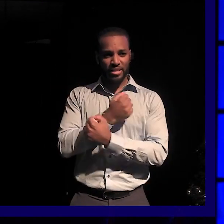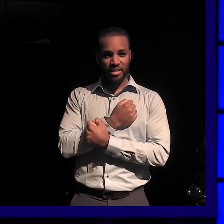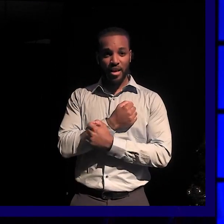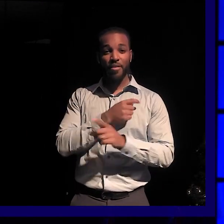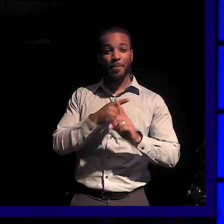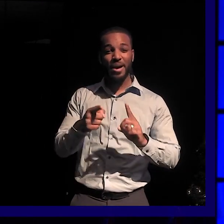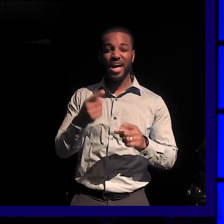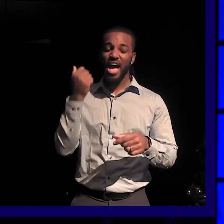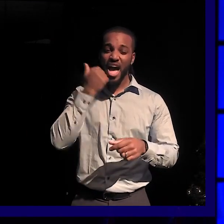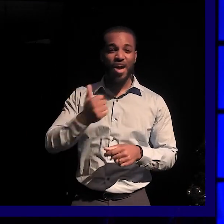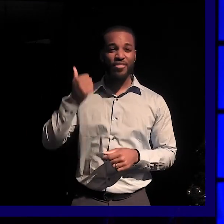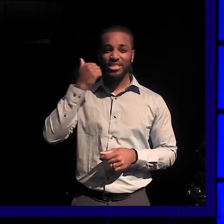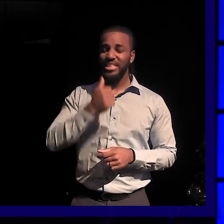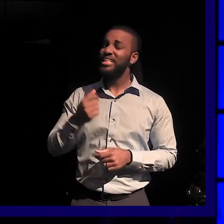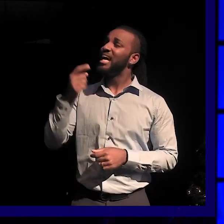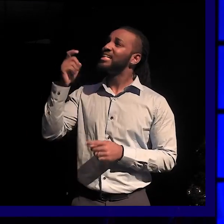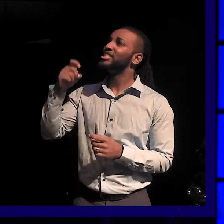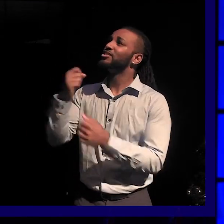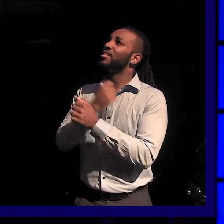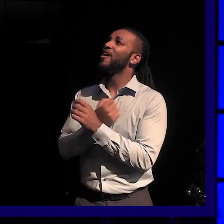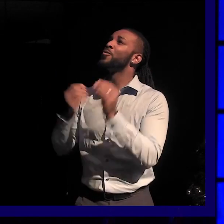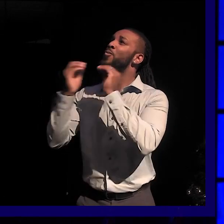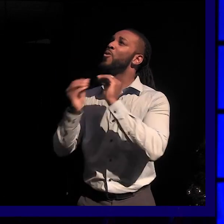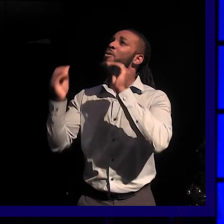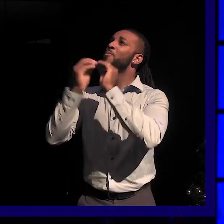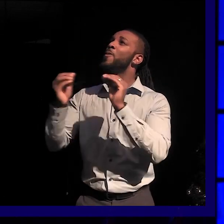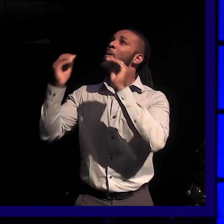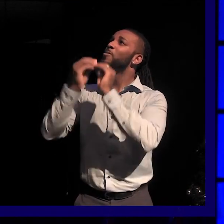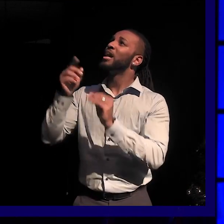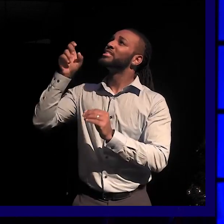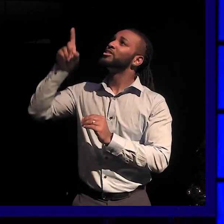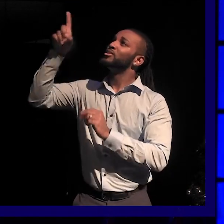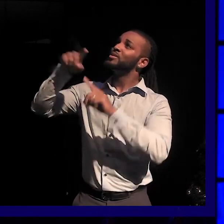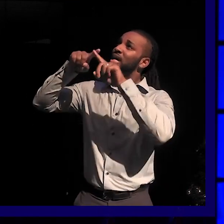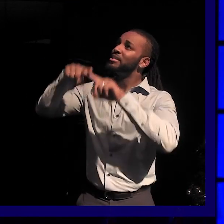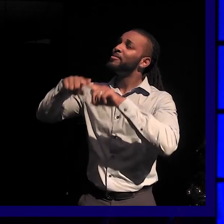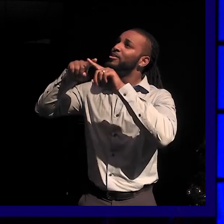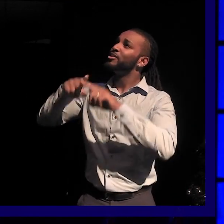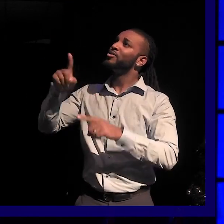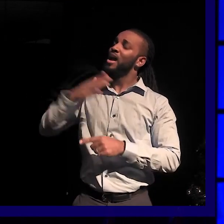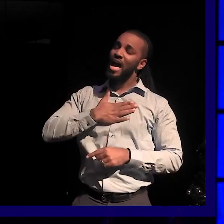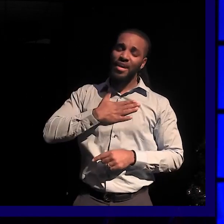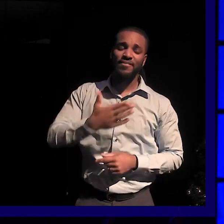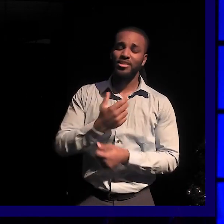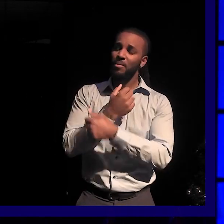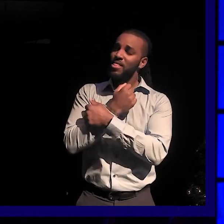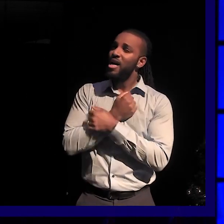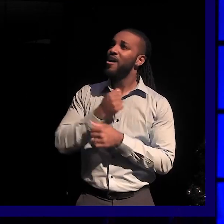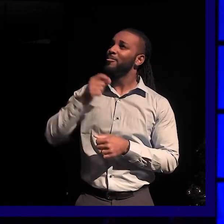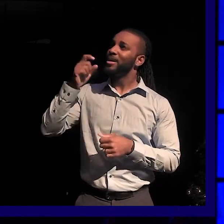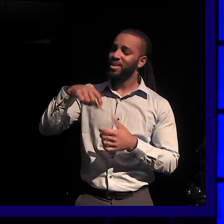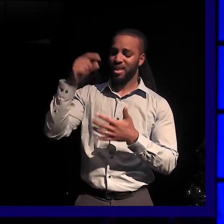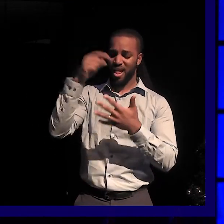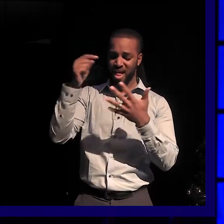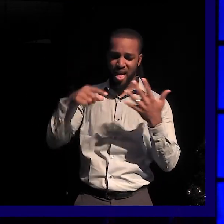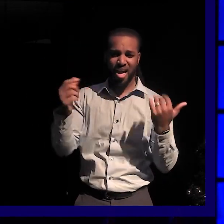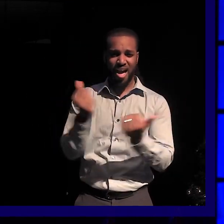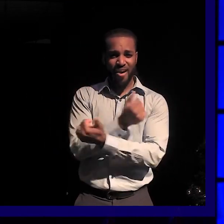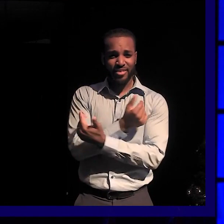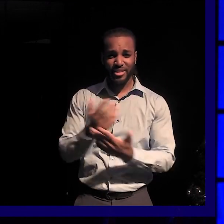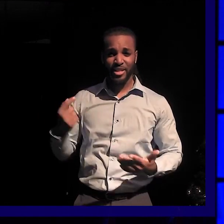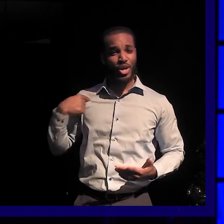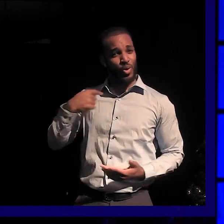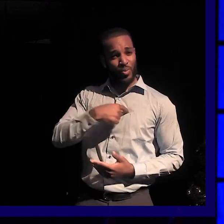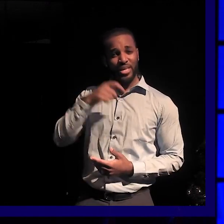need His love more today than I need yesterday. I need it. I need God. I confess my love. I confess my affection. I confess my need.